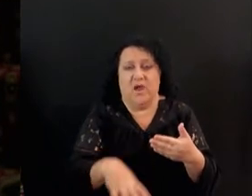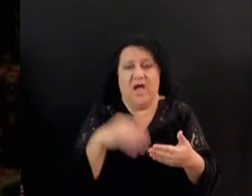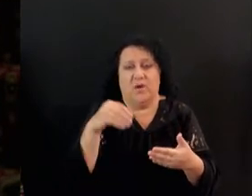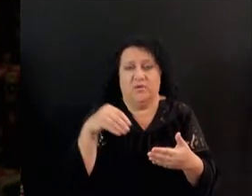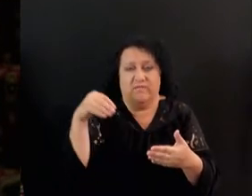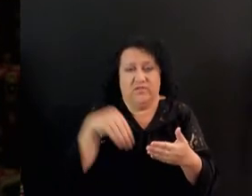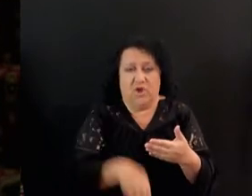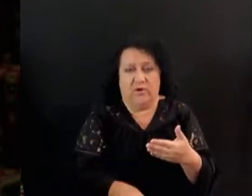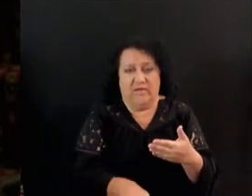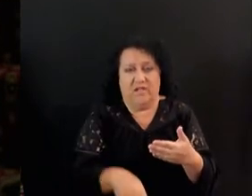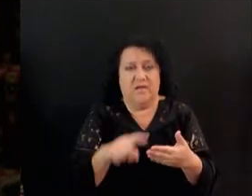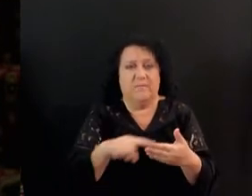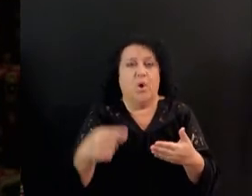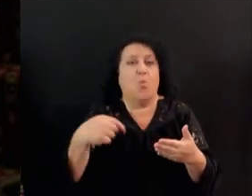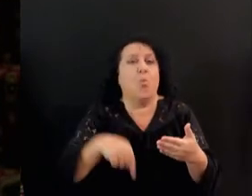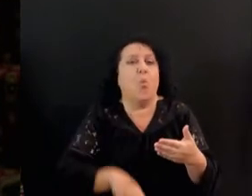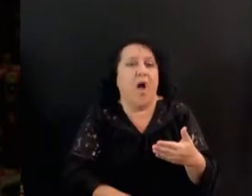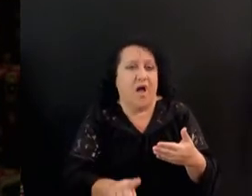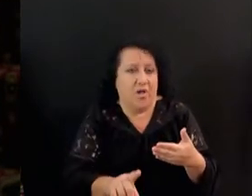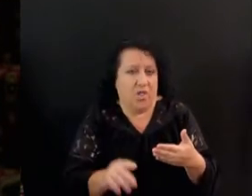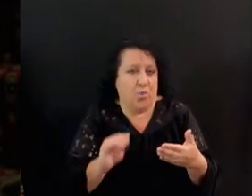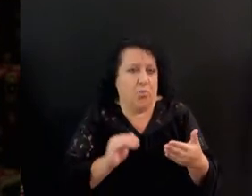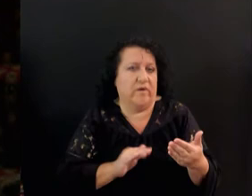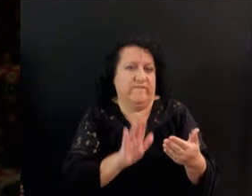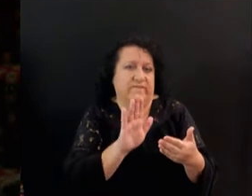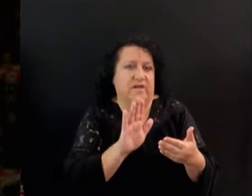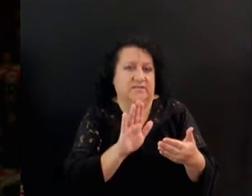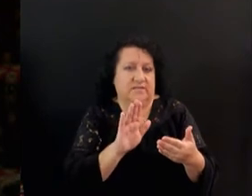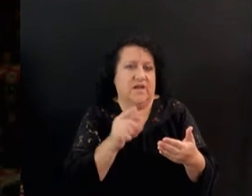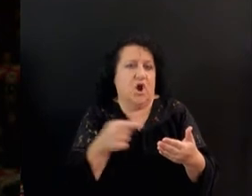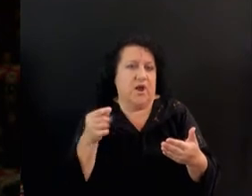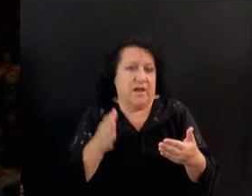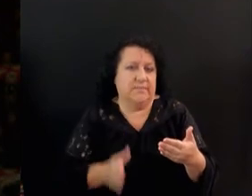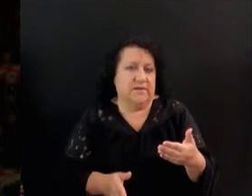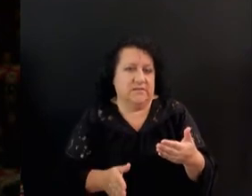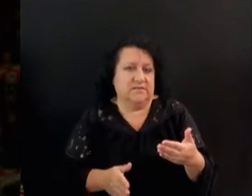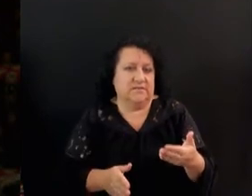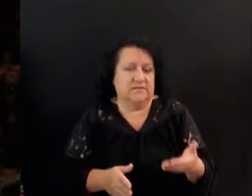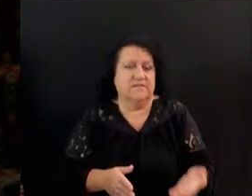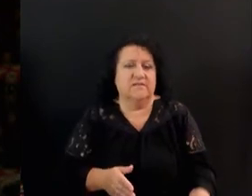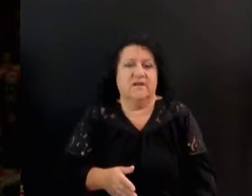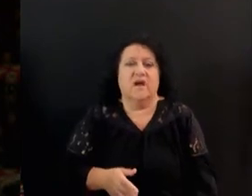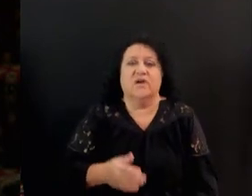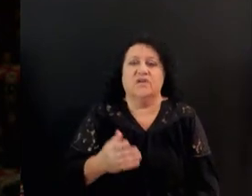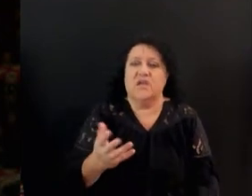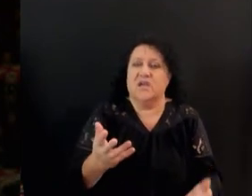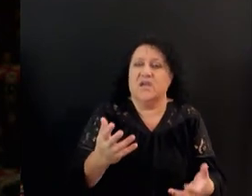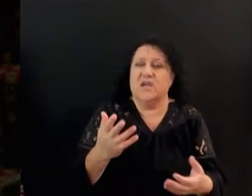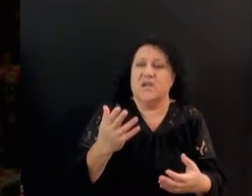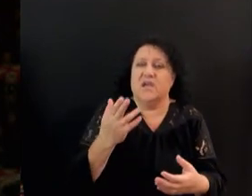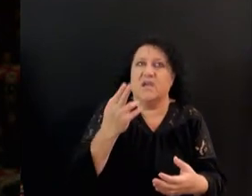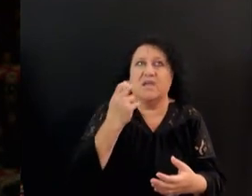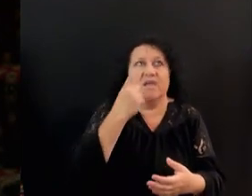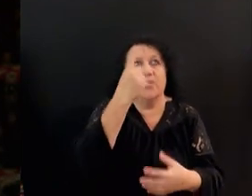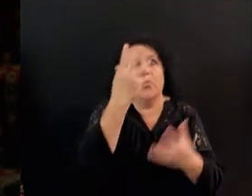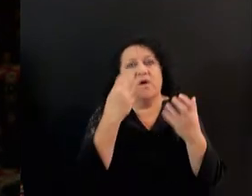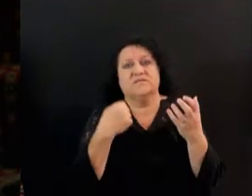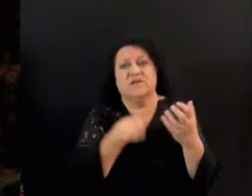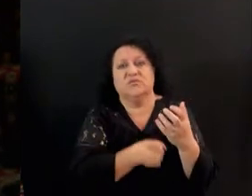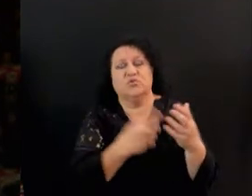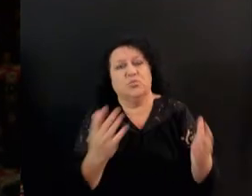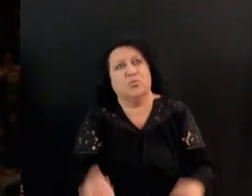of it, in the presence of our enemies. He wants us to rejoice in him in the midst of our